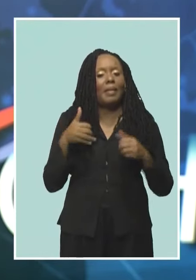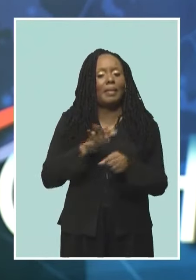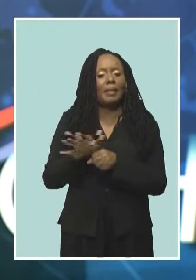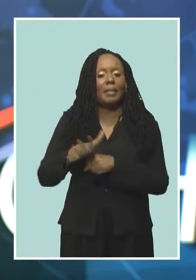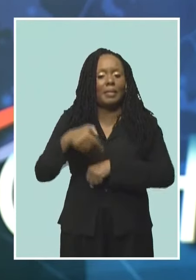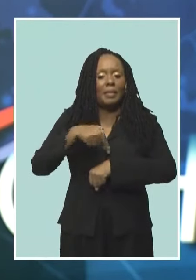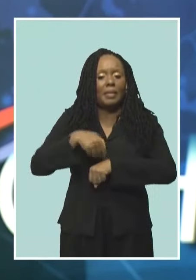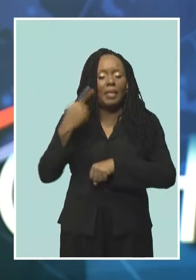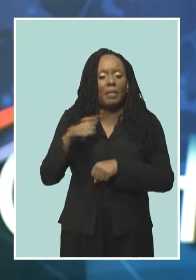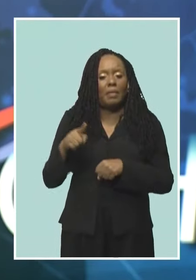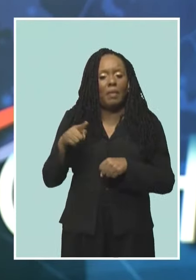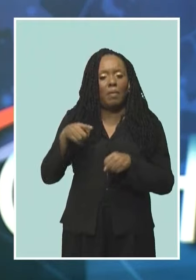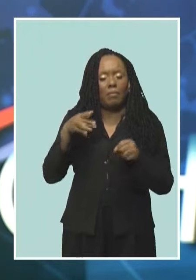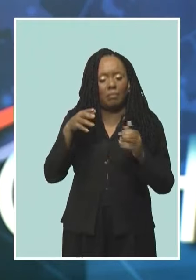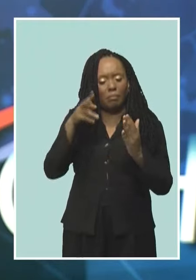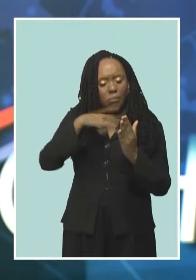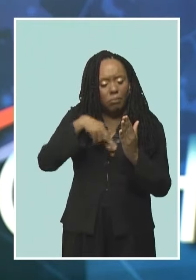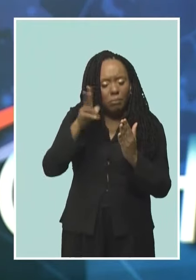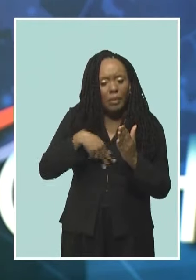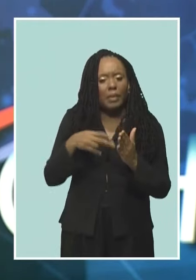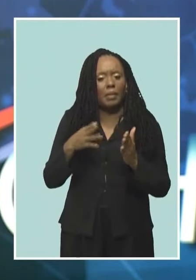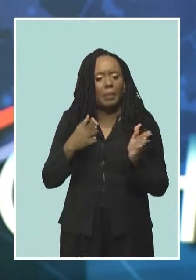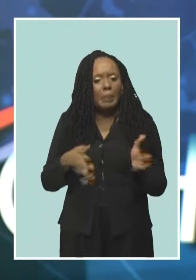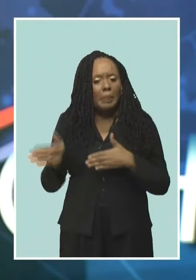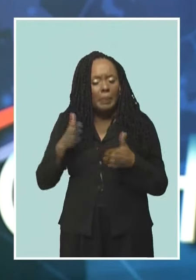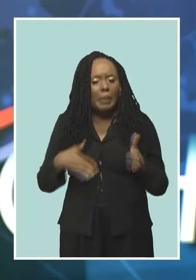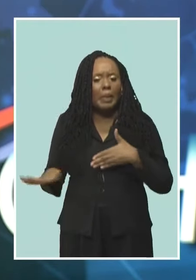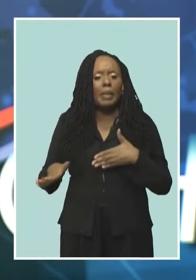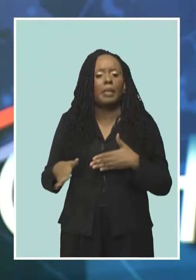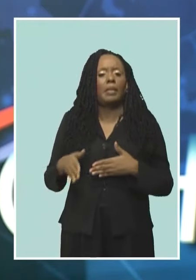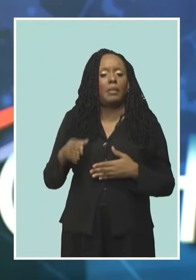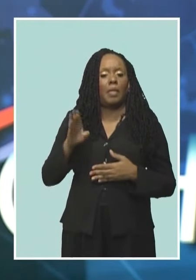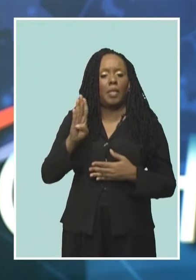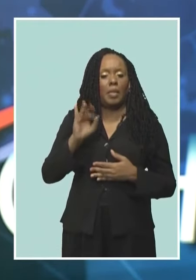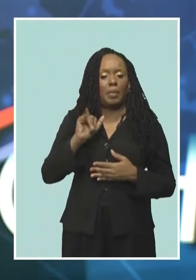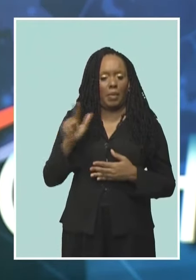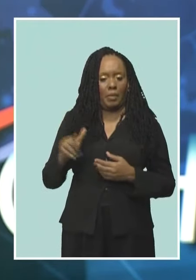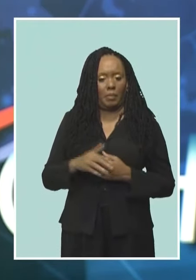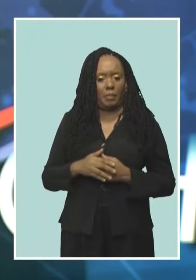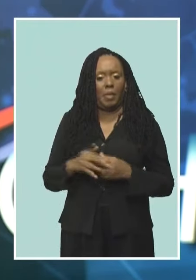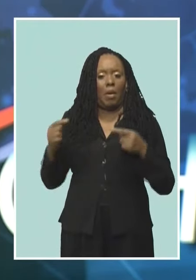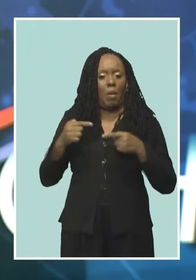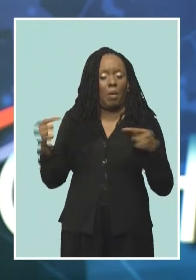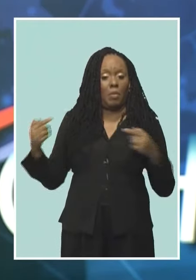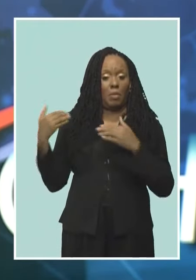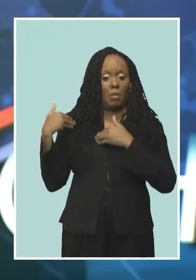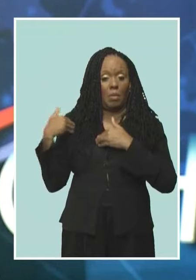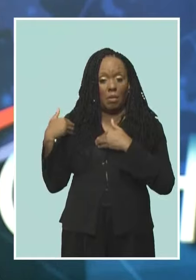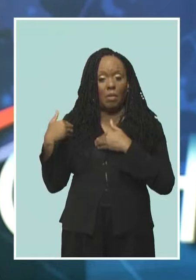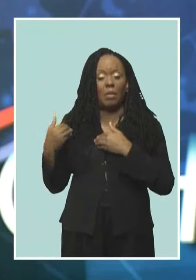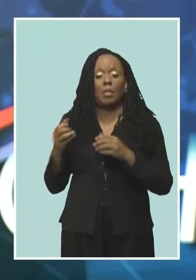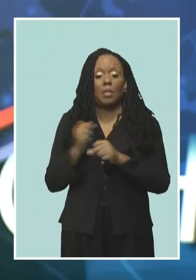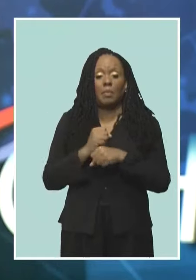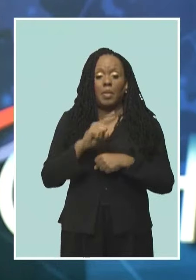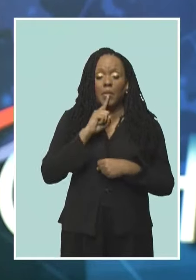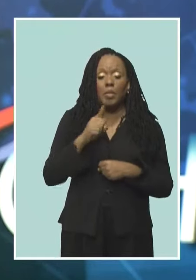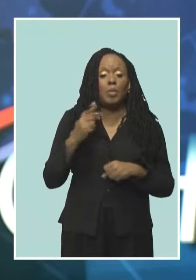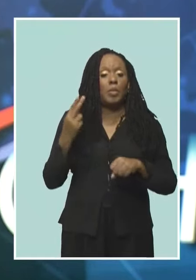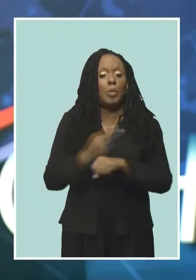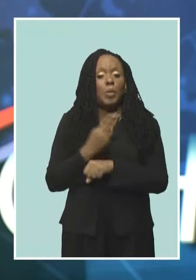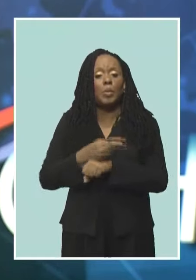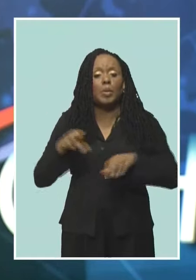to prepare for the bill. Senator Thompson notes it's the opposition's responsibility to use the resources available to it as a political